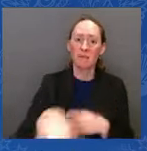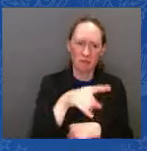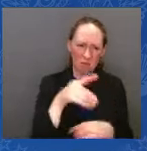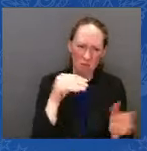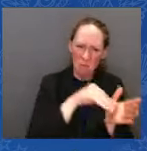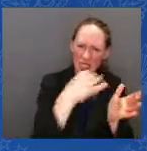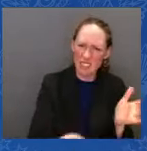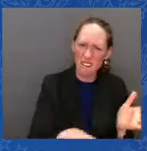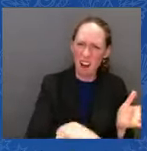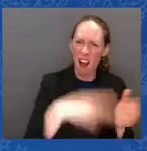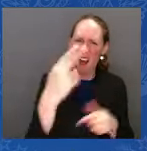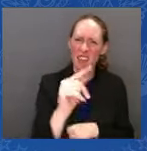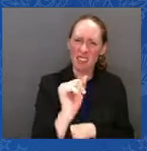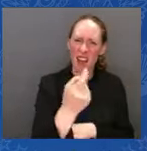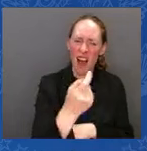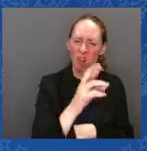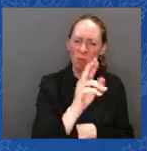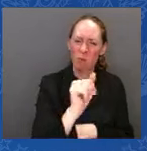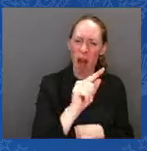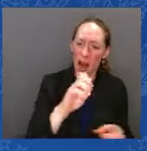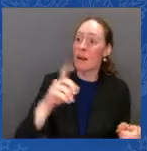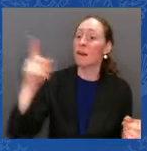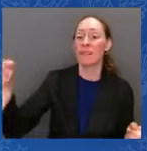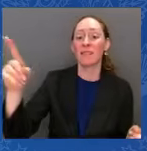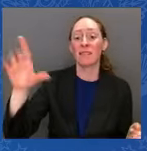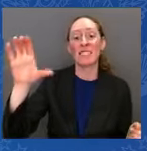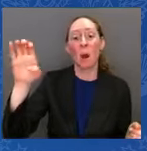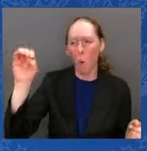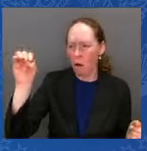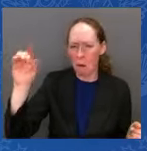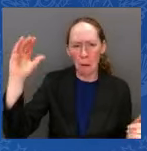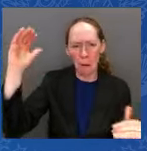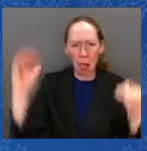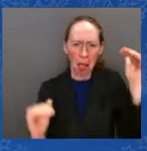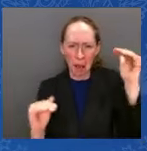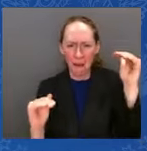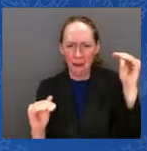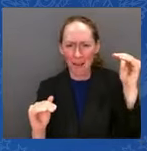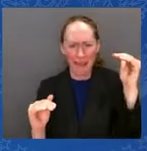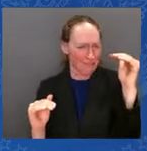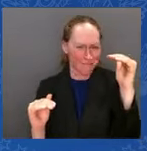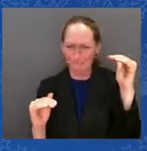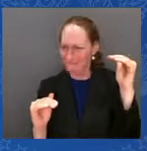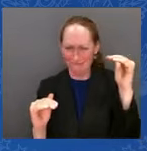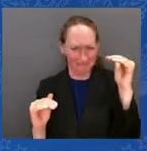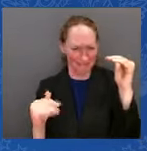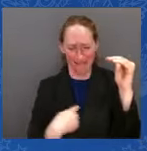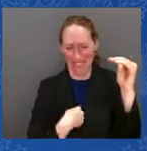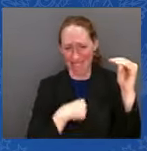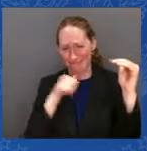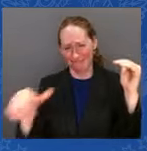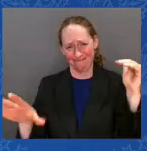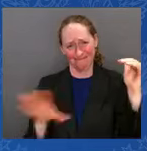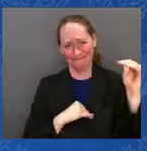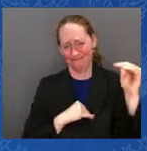see a single penny in increase in their taxes under me. Not a single penny. They haven't yet, and they won't.